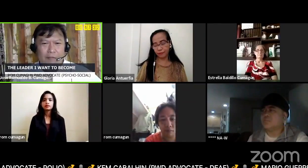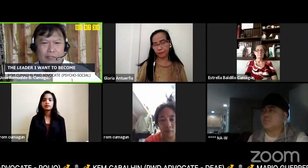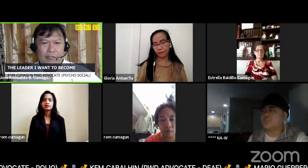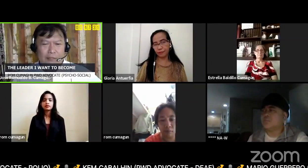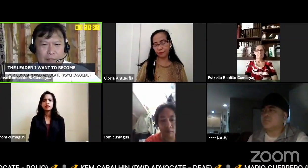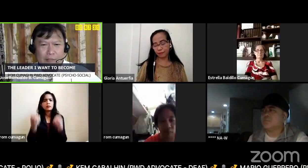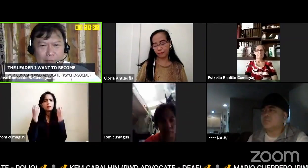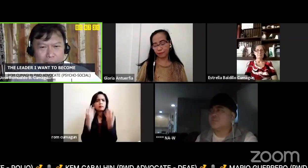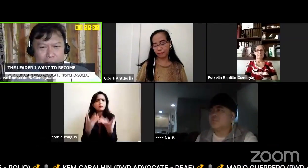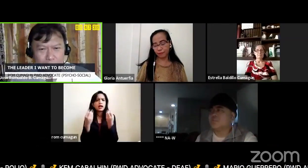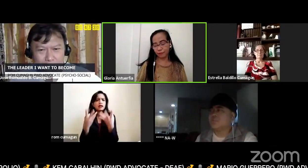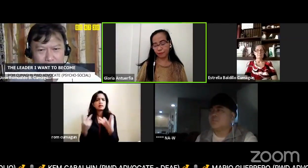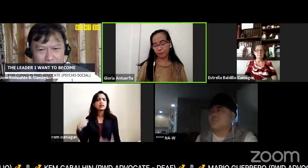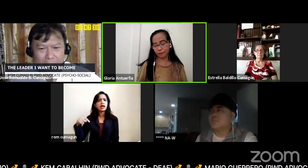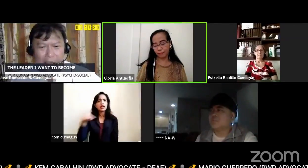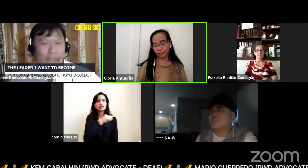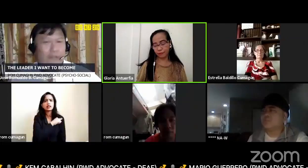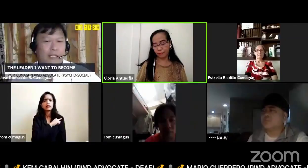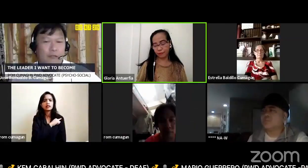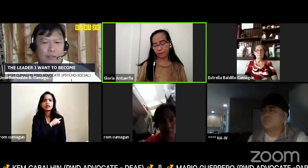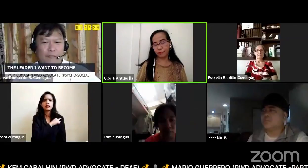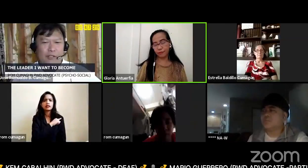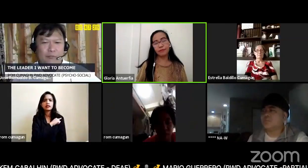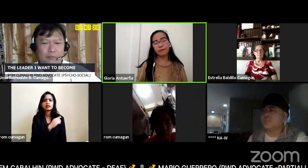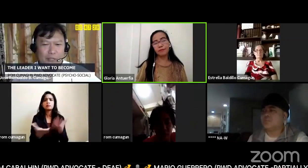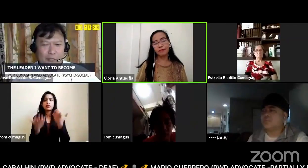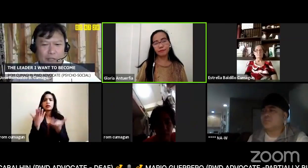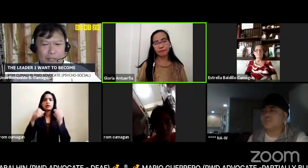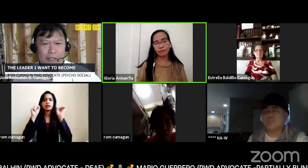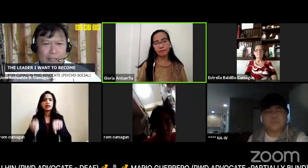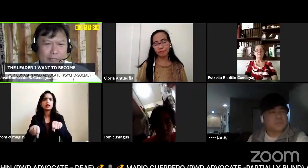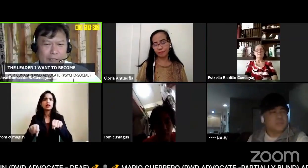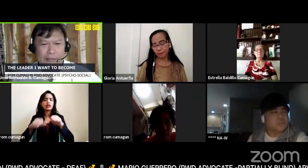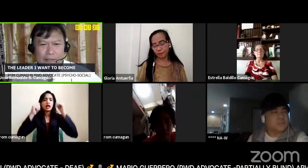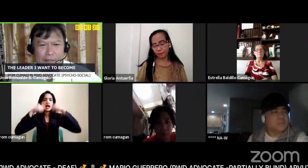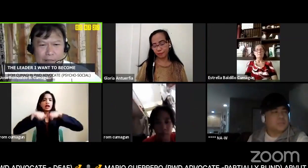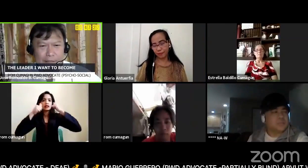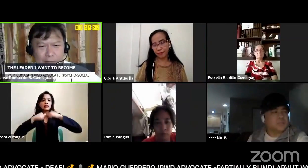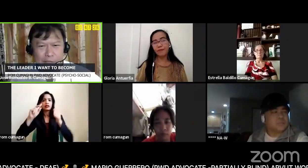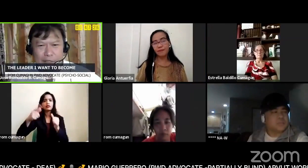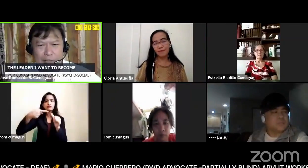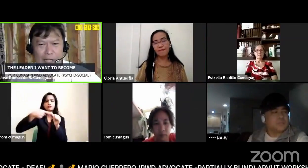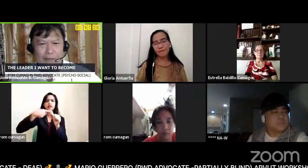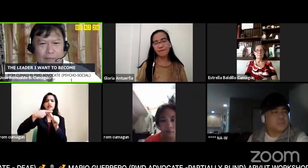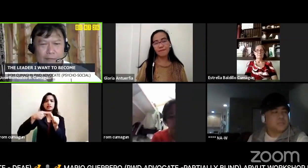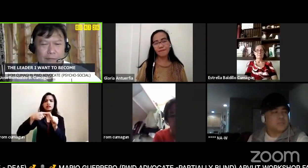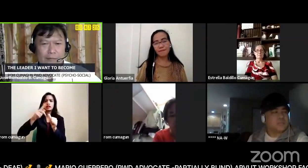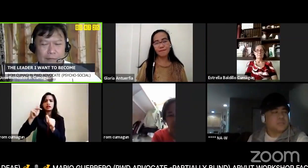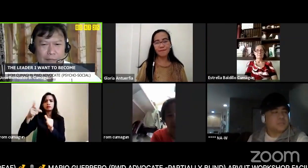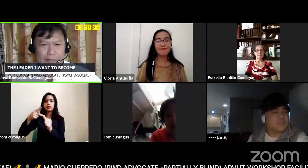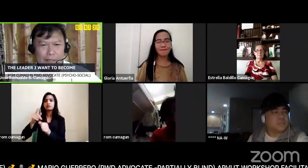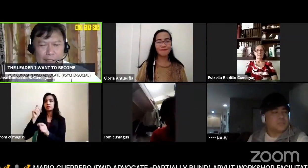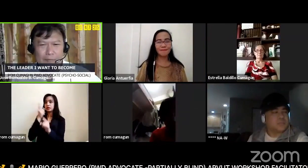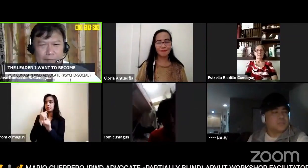For many of us, we may agree with the first priority, which is